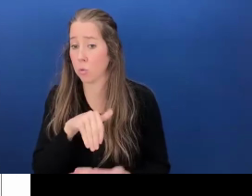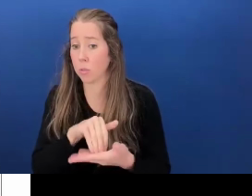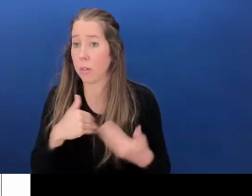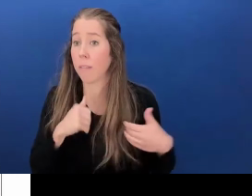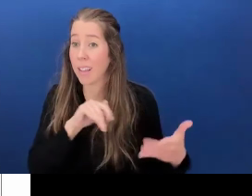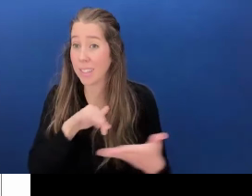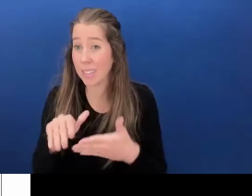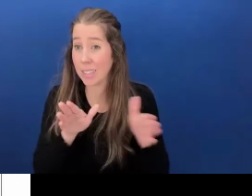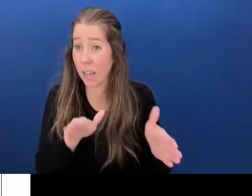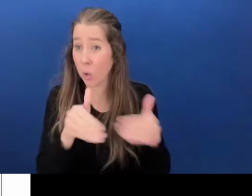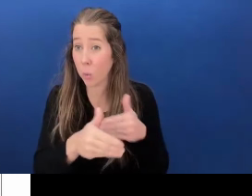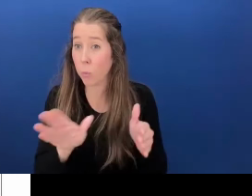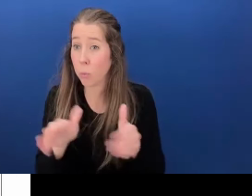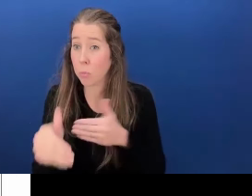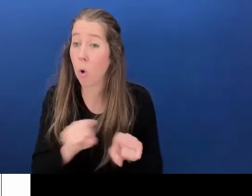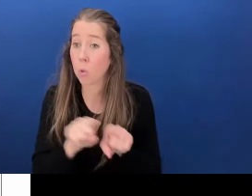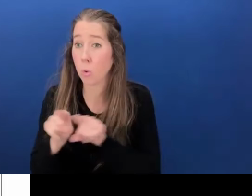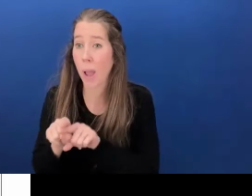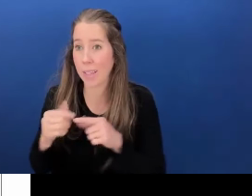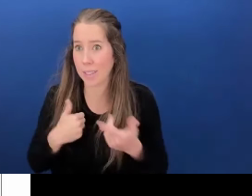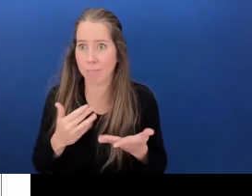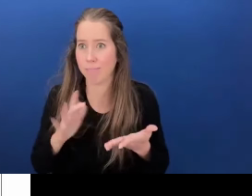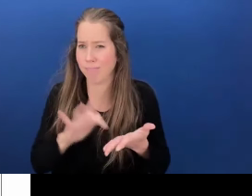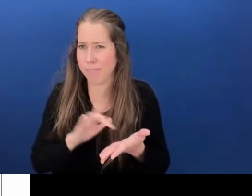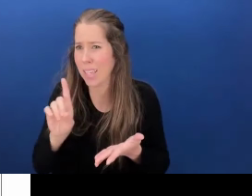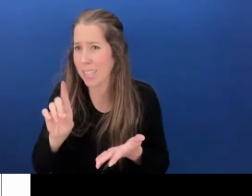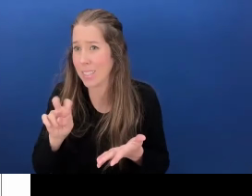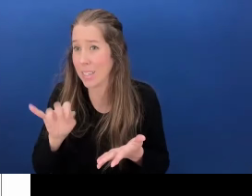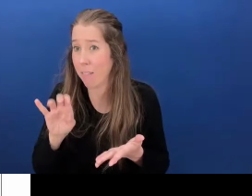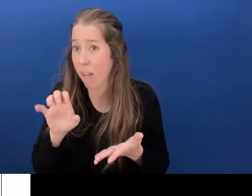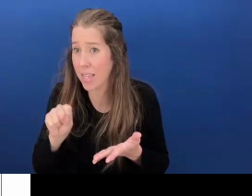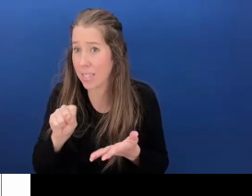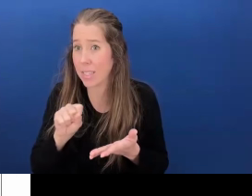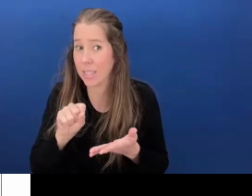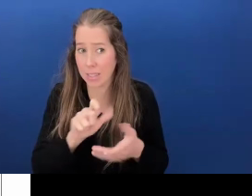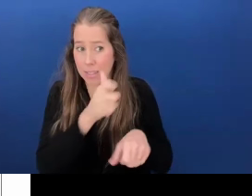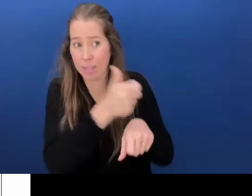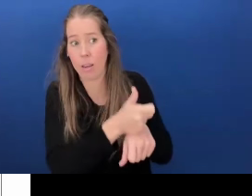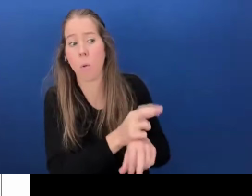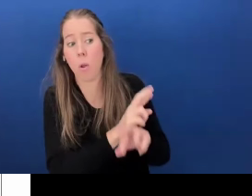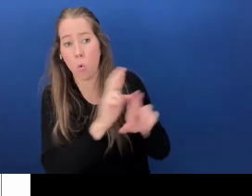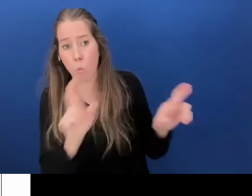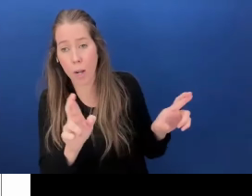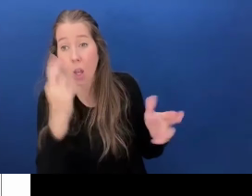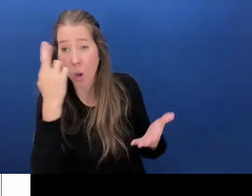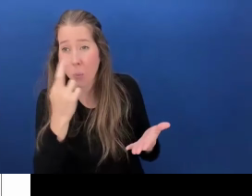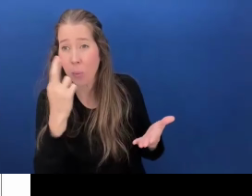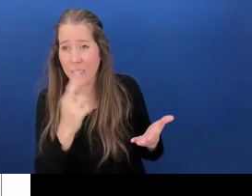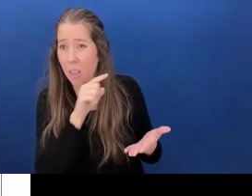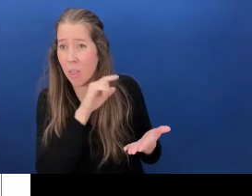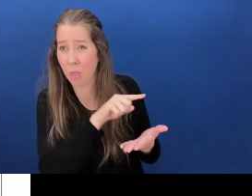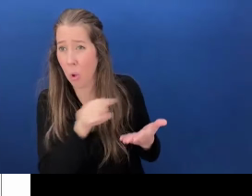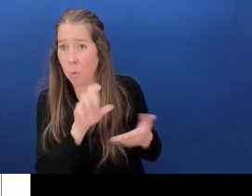have devices put aside for the students taking the HiSET because there is some program that runs in those